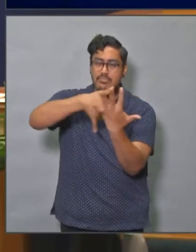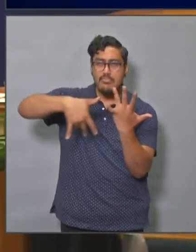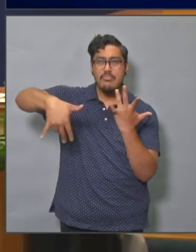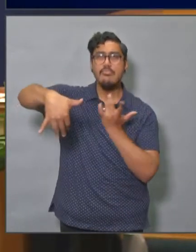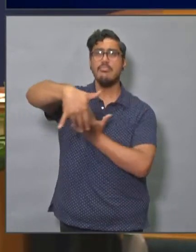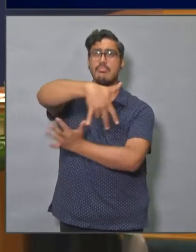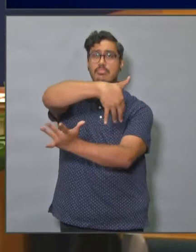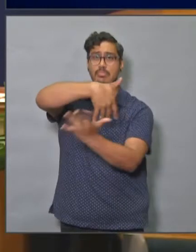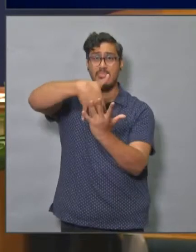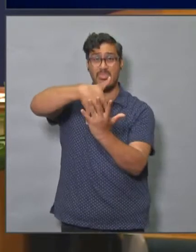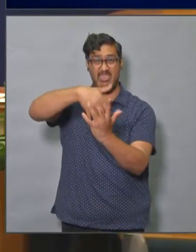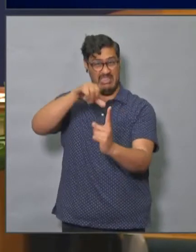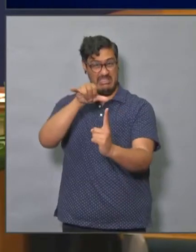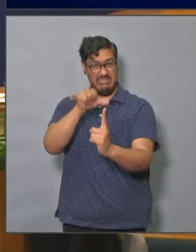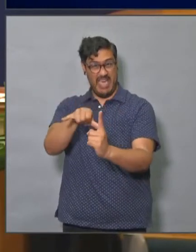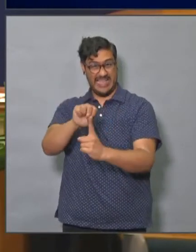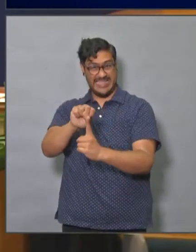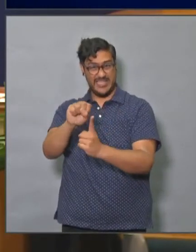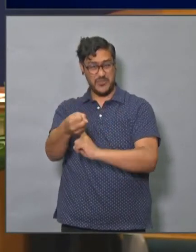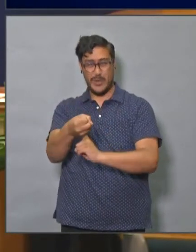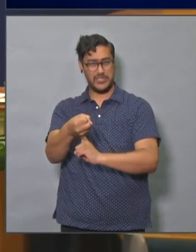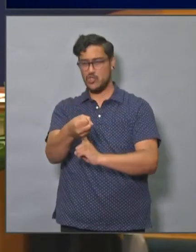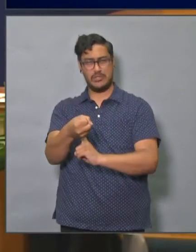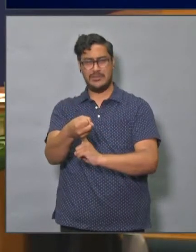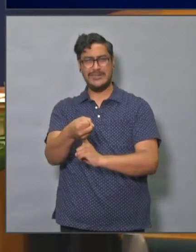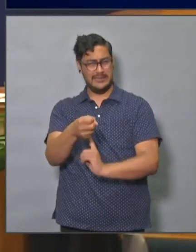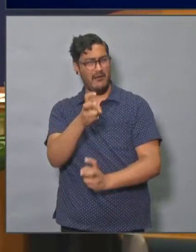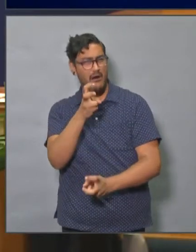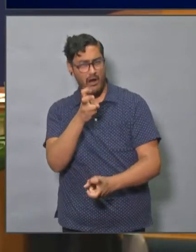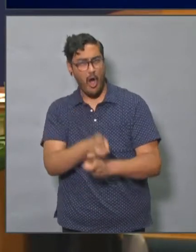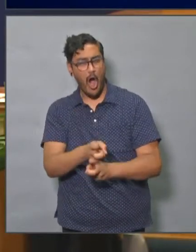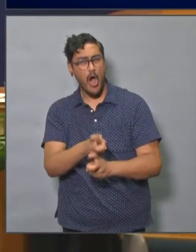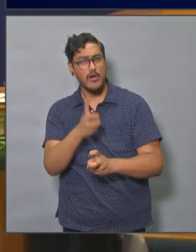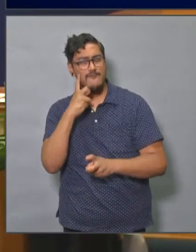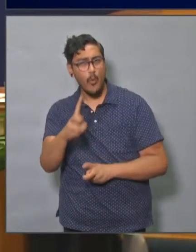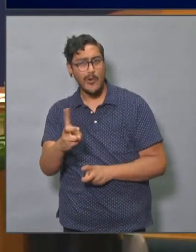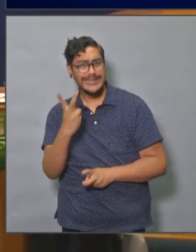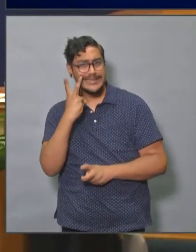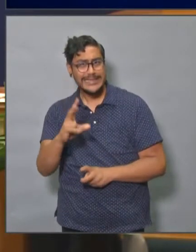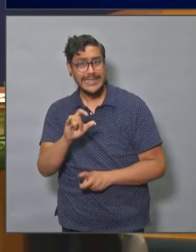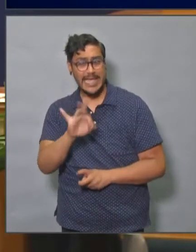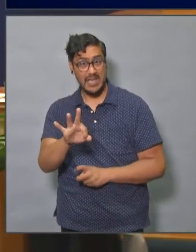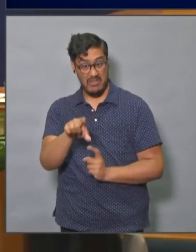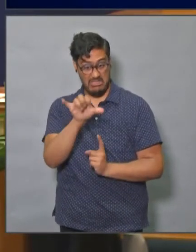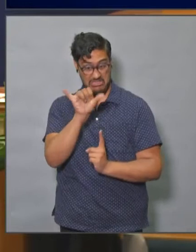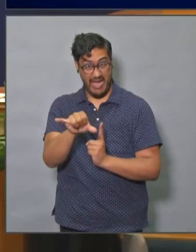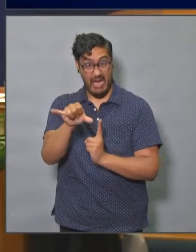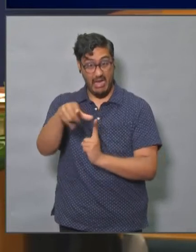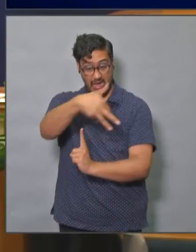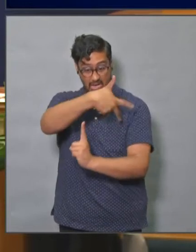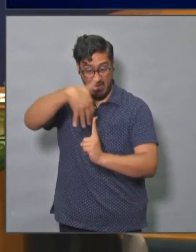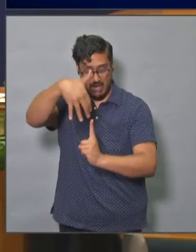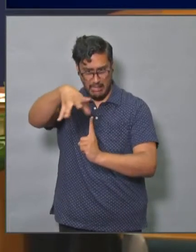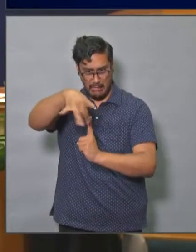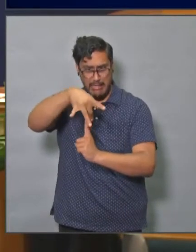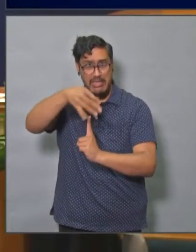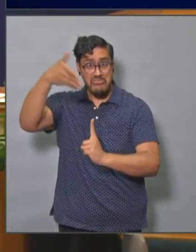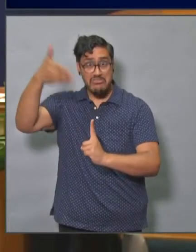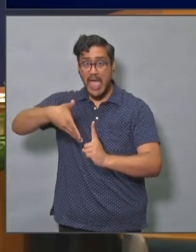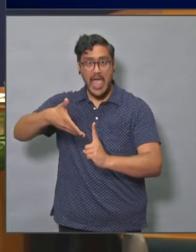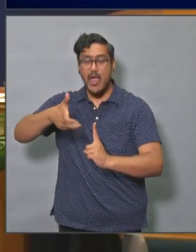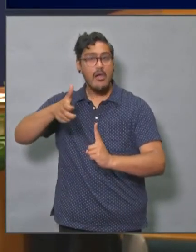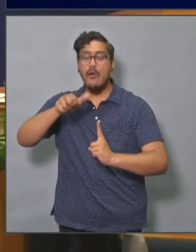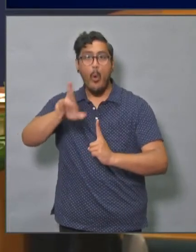us to actually know whether or not you had an exposure in that crowd or somewhere else, and how to in fact